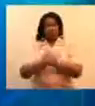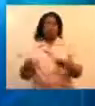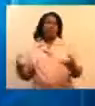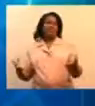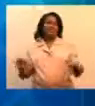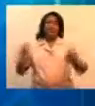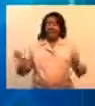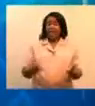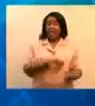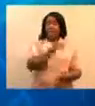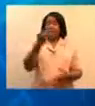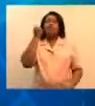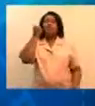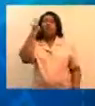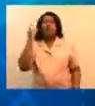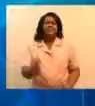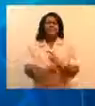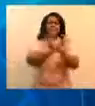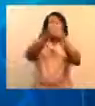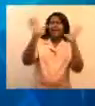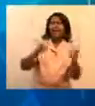Commission's website.